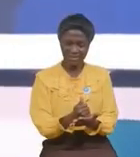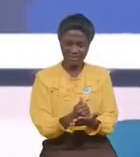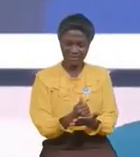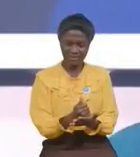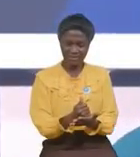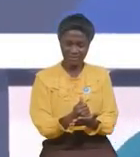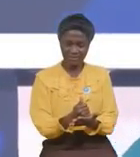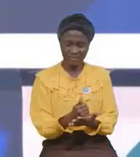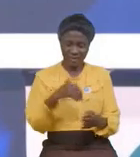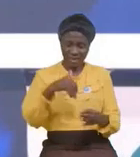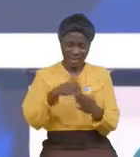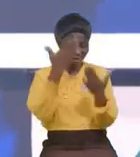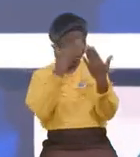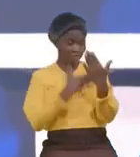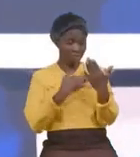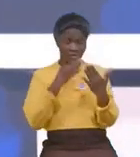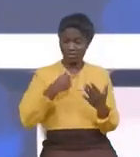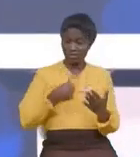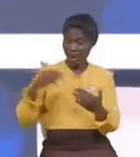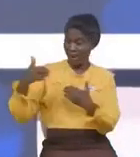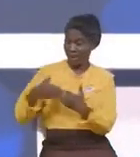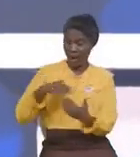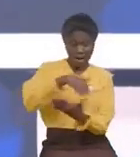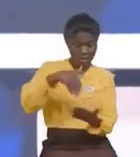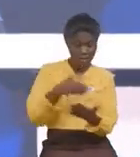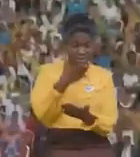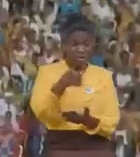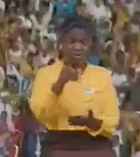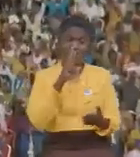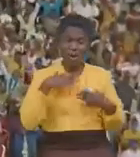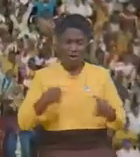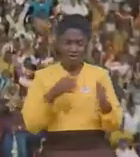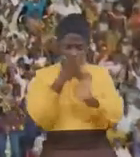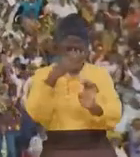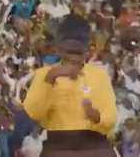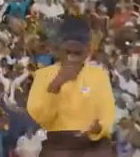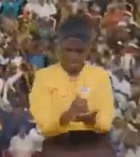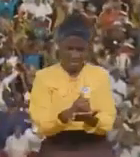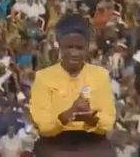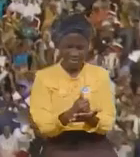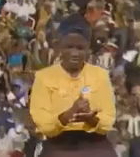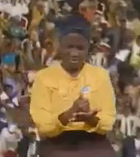In front of me, to the back, to the middle, you are healed in Jesus' name.